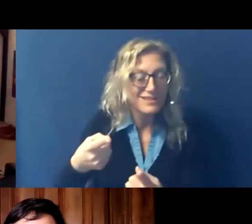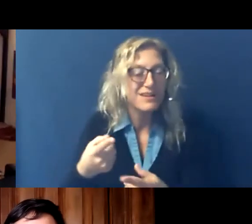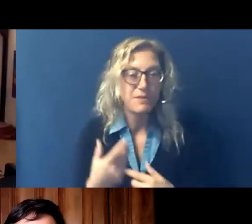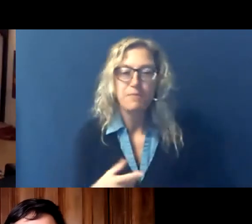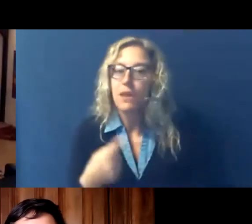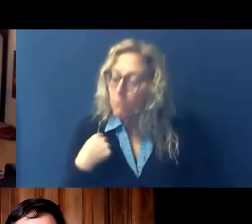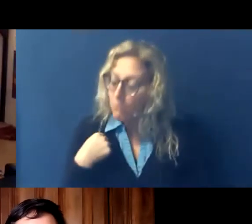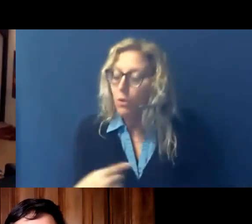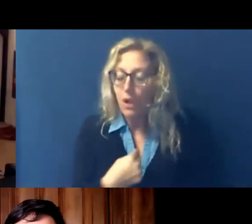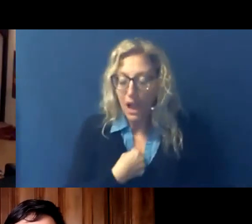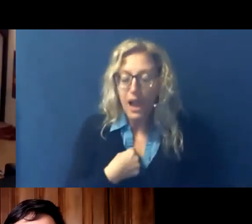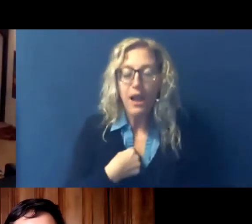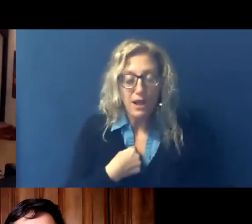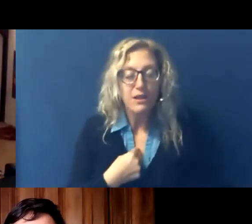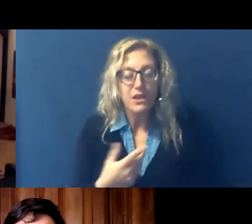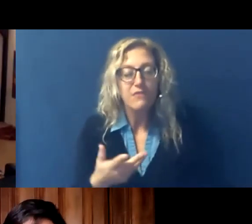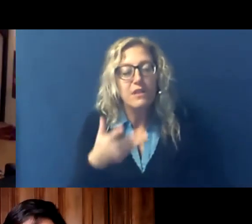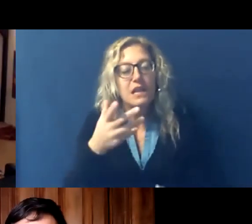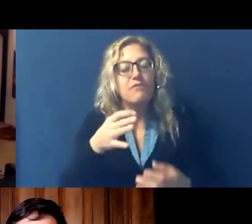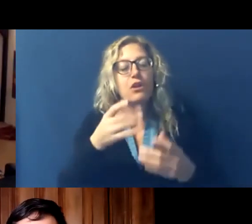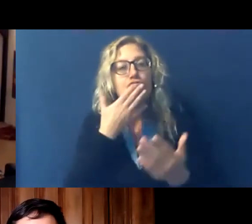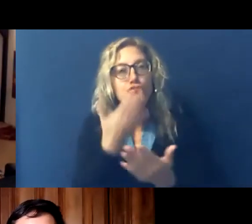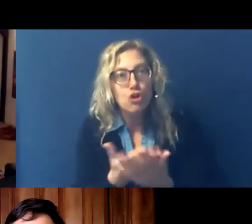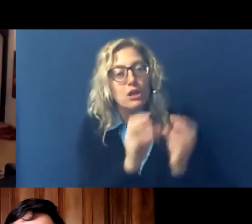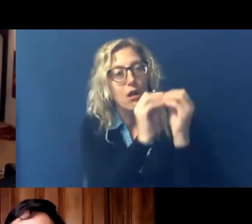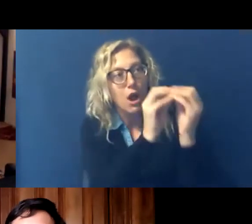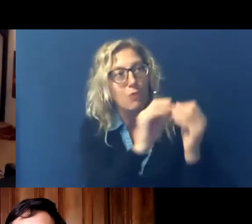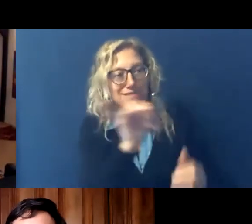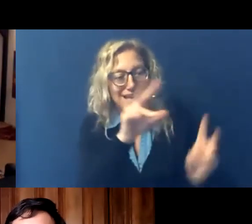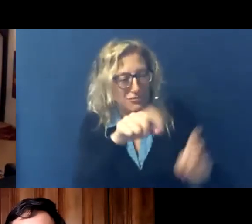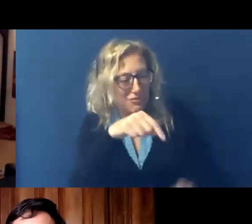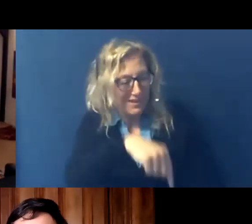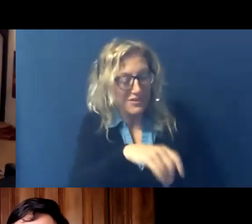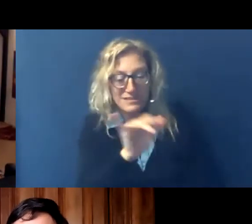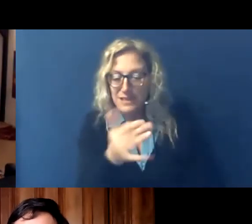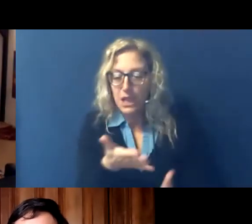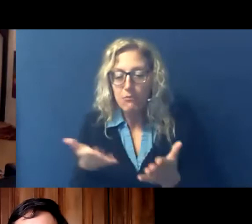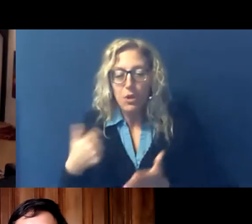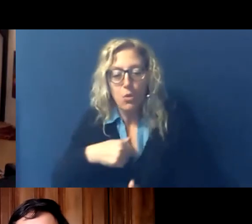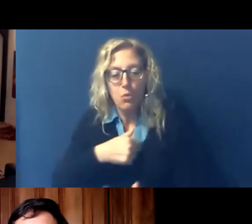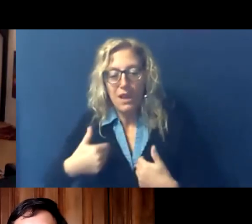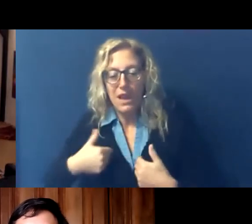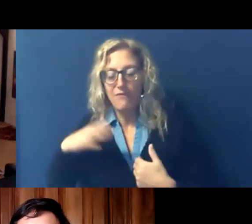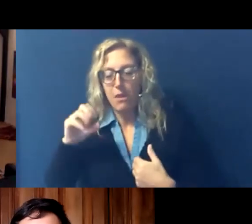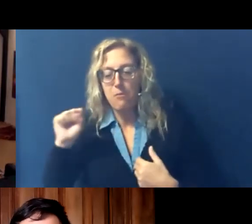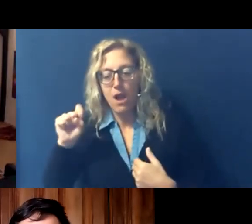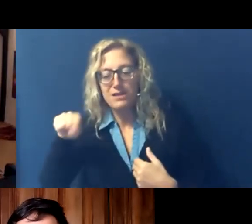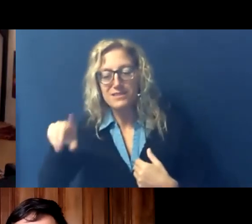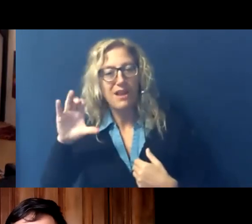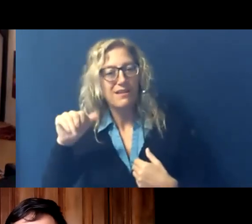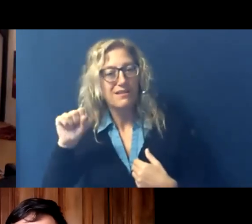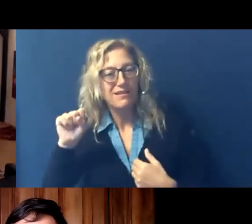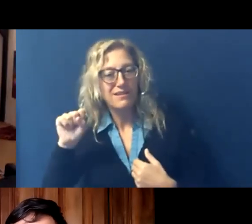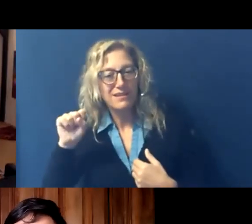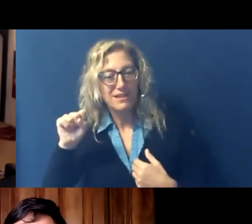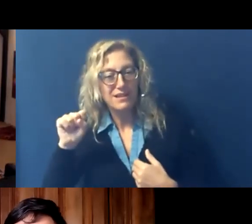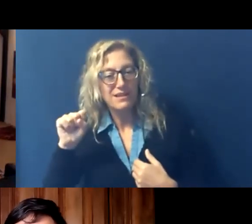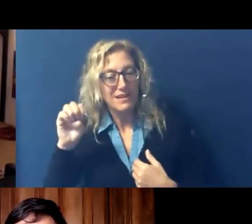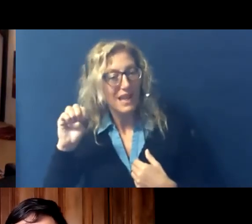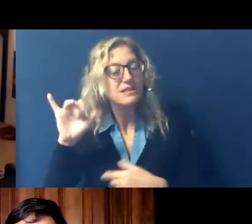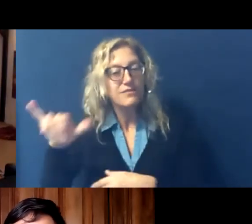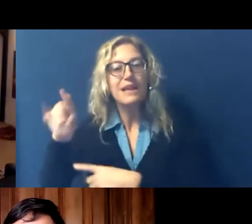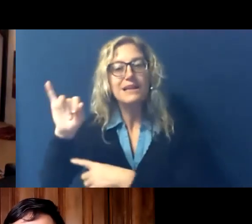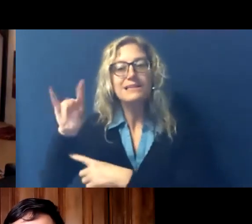combined. But we have, I think, the kinds of arguments on issues like this, the same way that we did in the Bostock case that David argued in